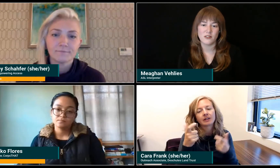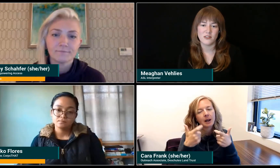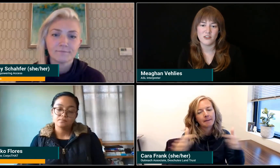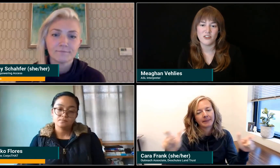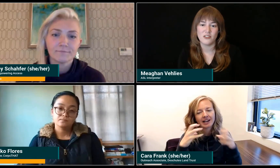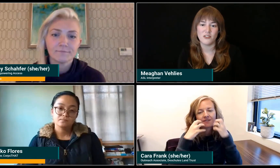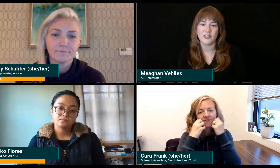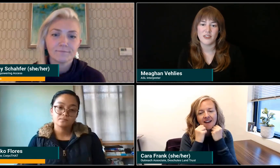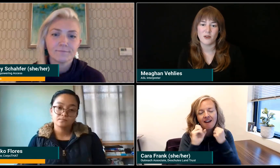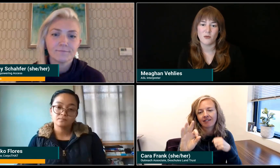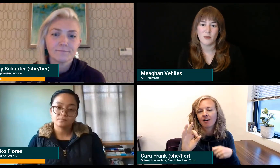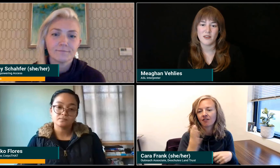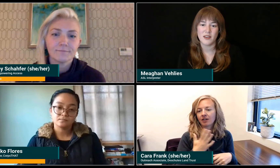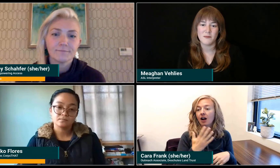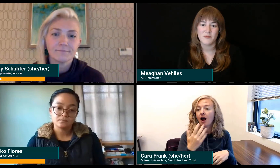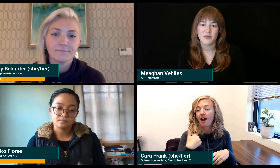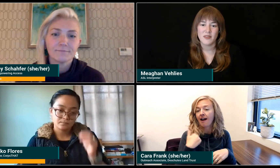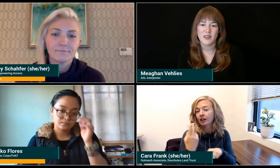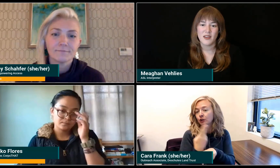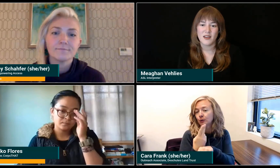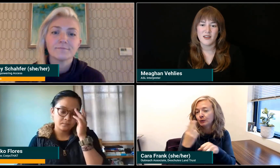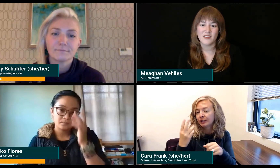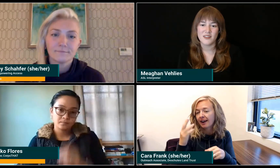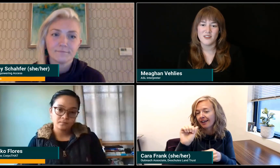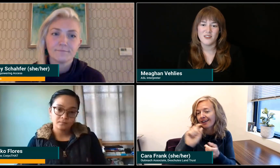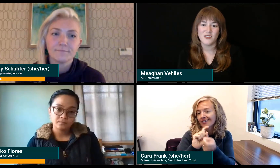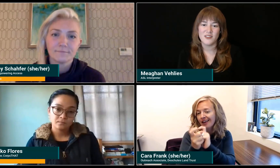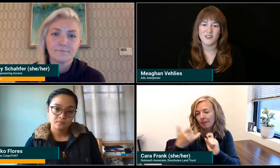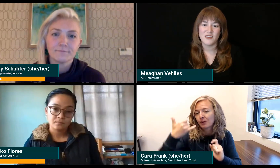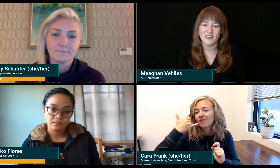services organization and look at their website.